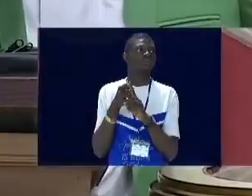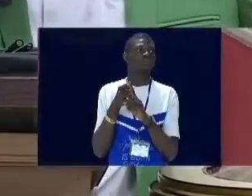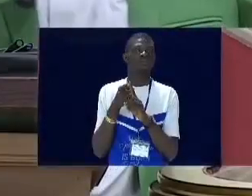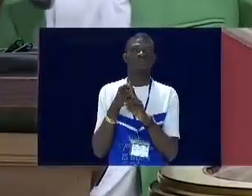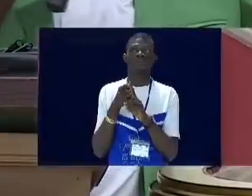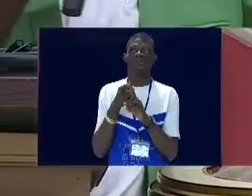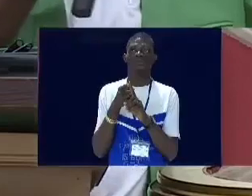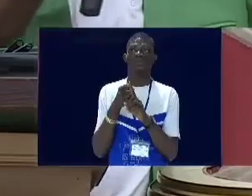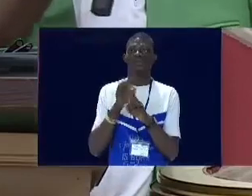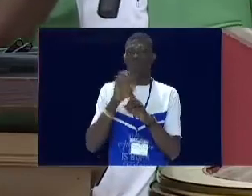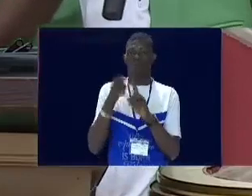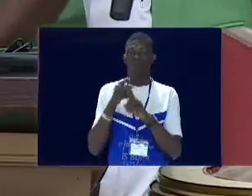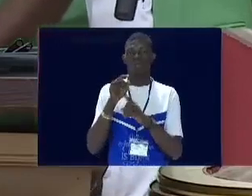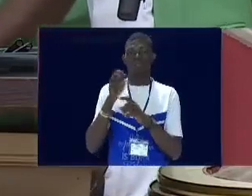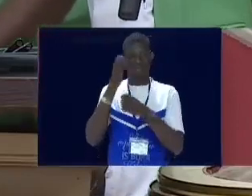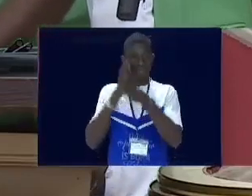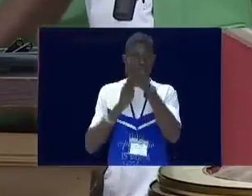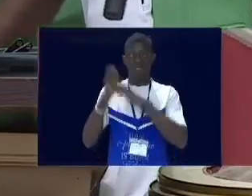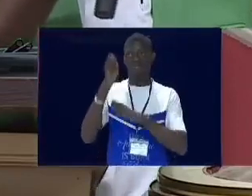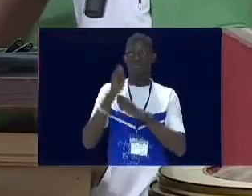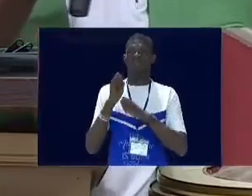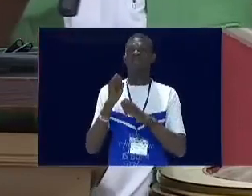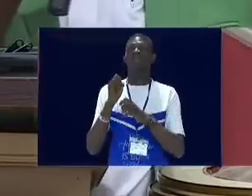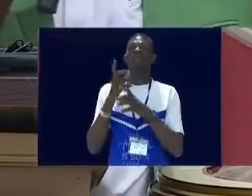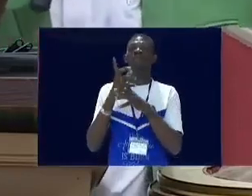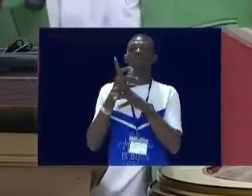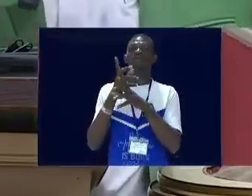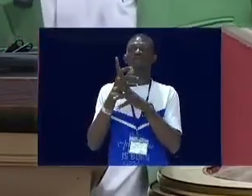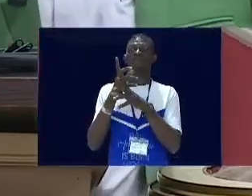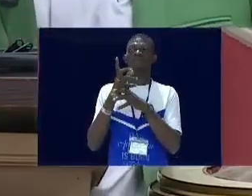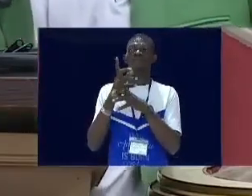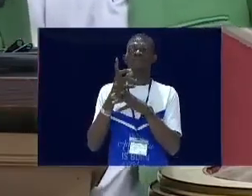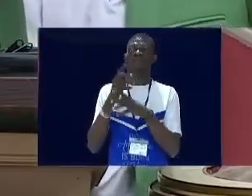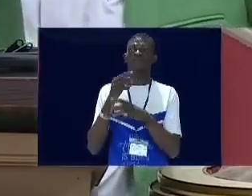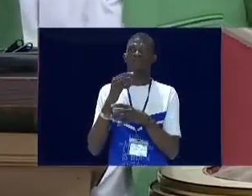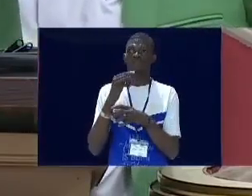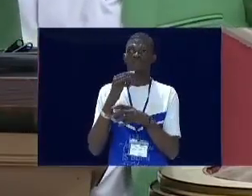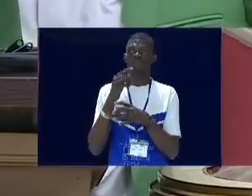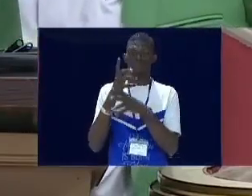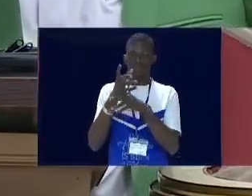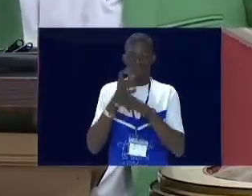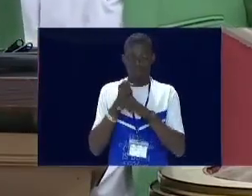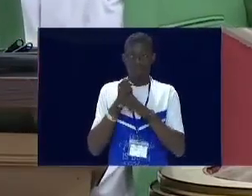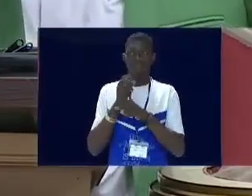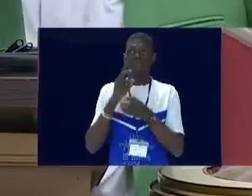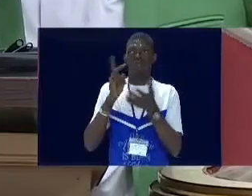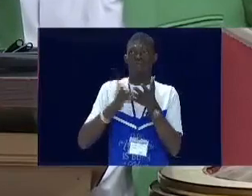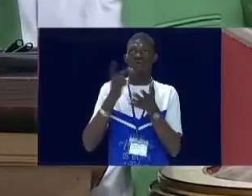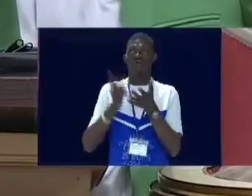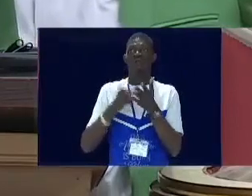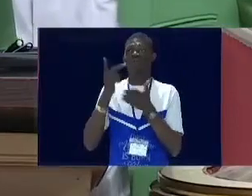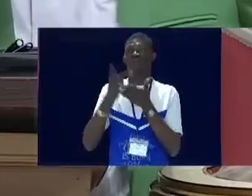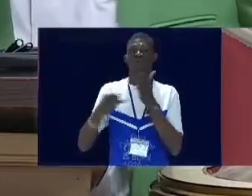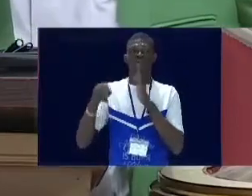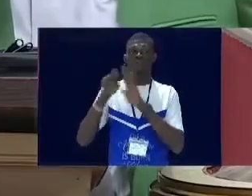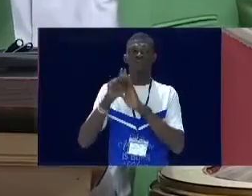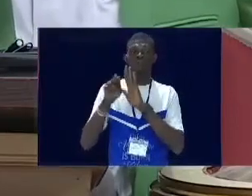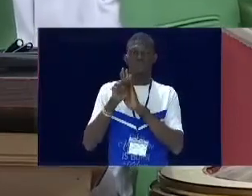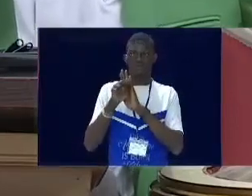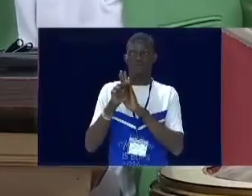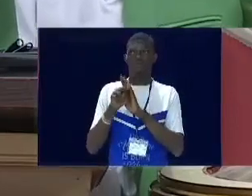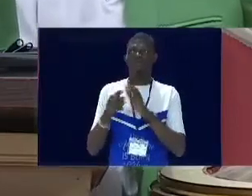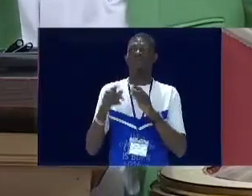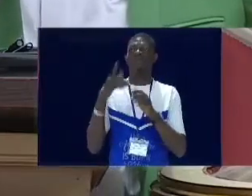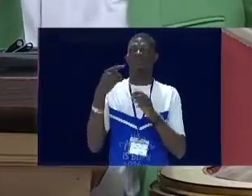When Elisha received the double portion, nigba ti Elisha gba ilopo meji, the